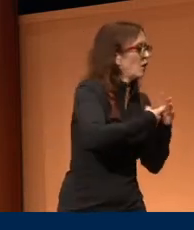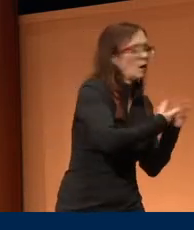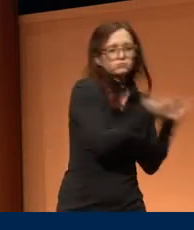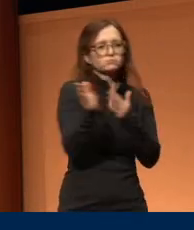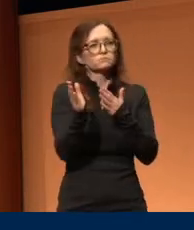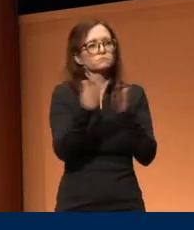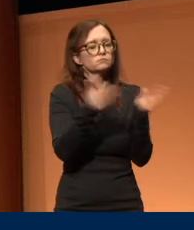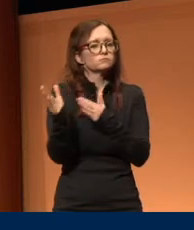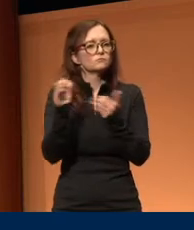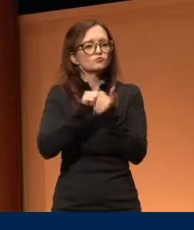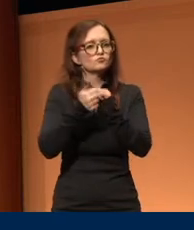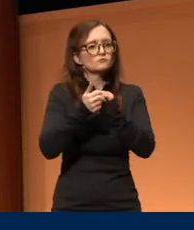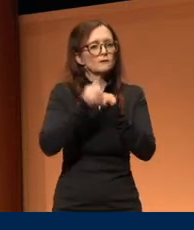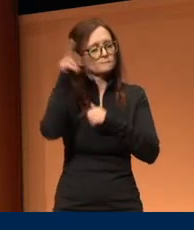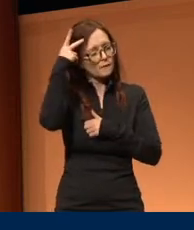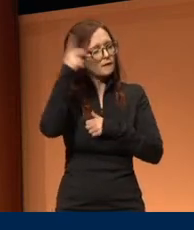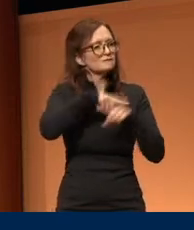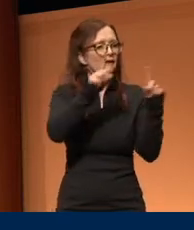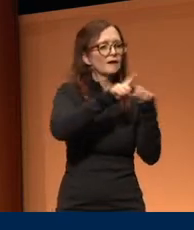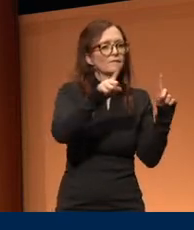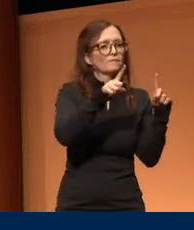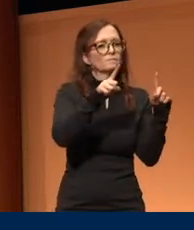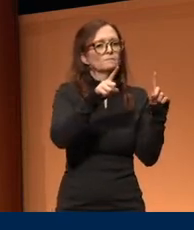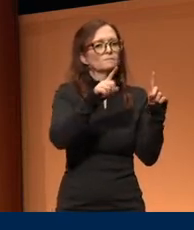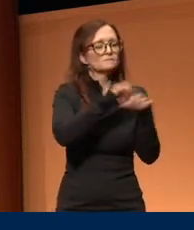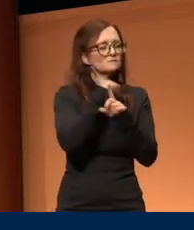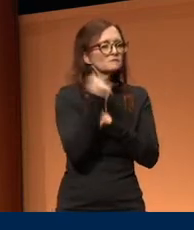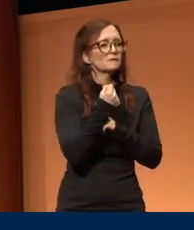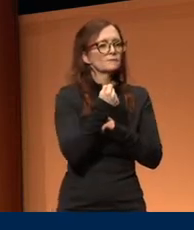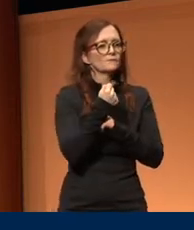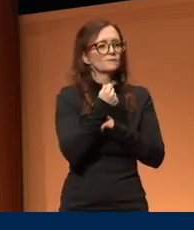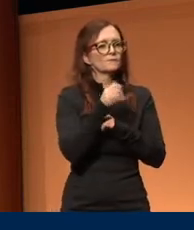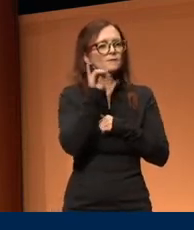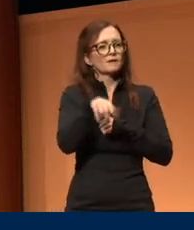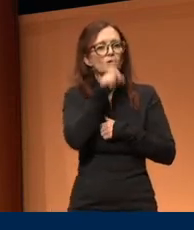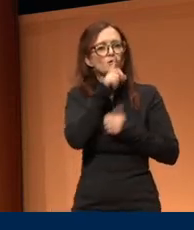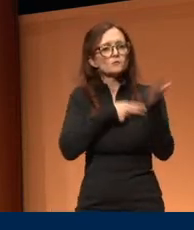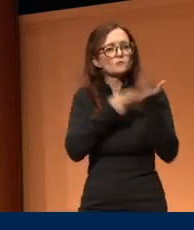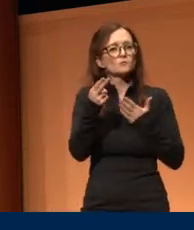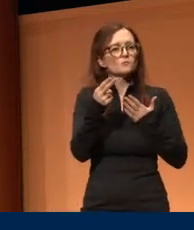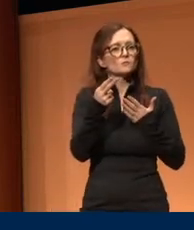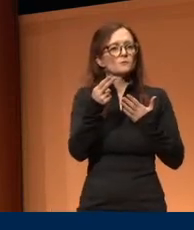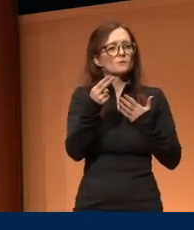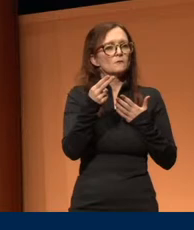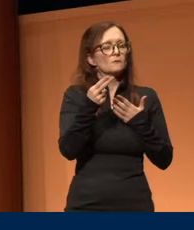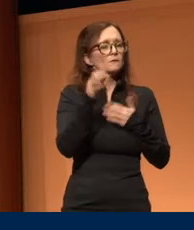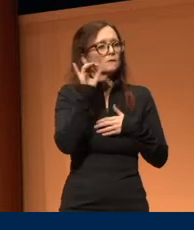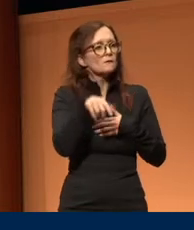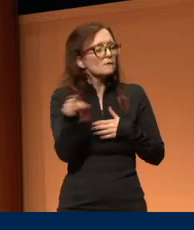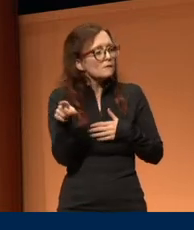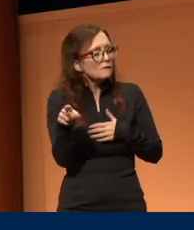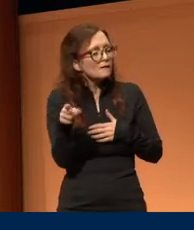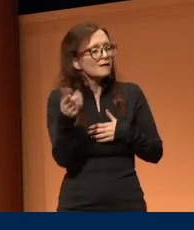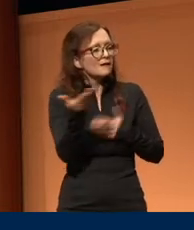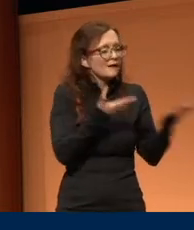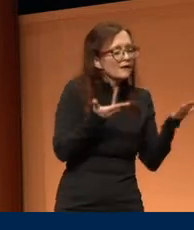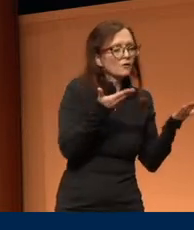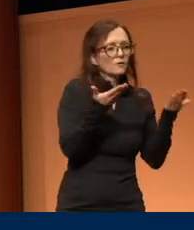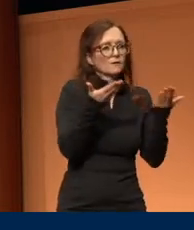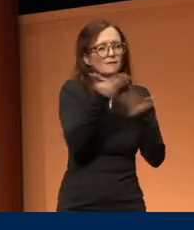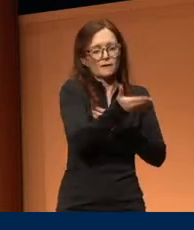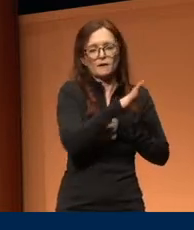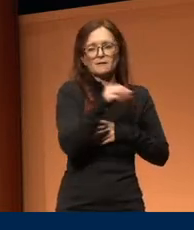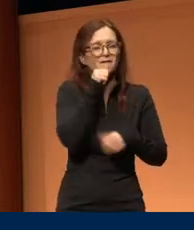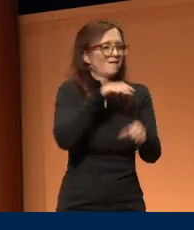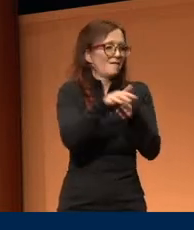tight-knit civic love of deliberative settings? It's certainly true that running a few citizens' assemblies here and there won't be